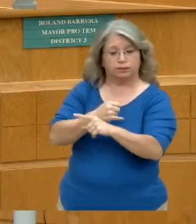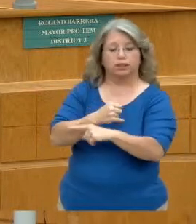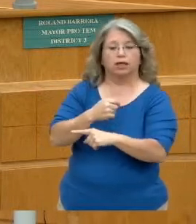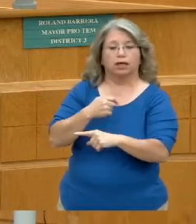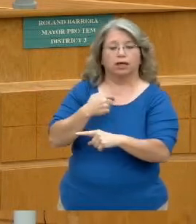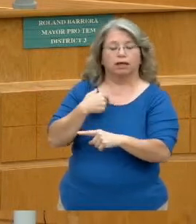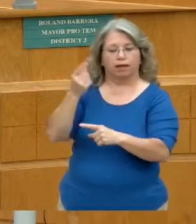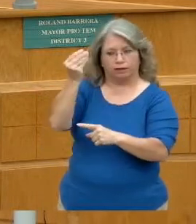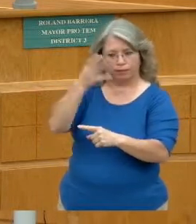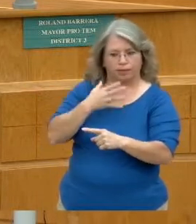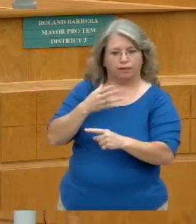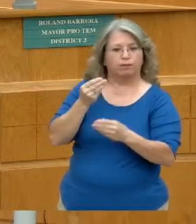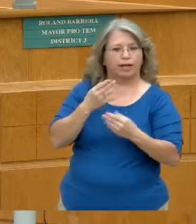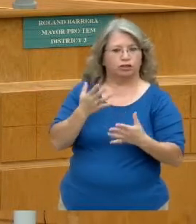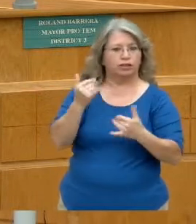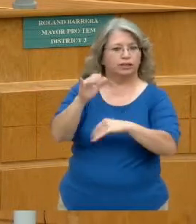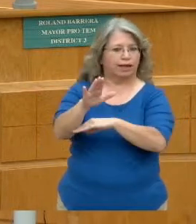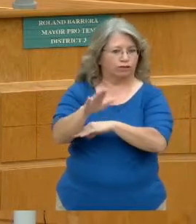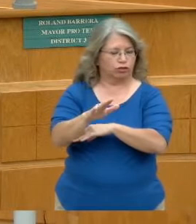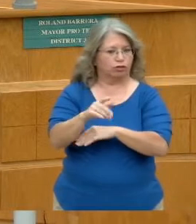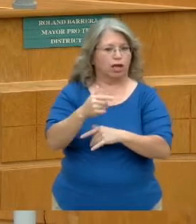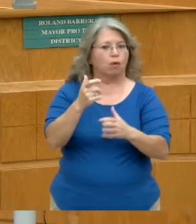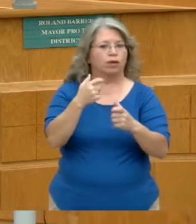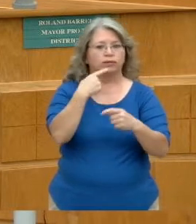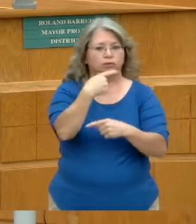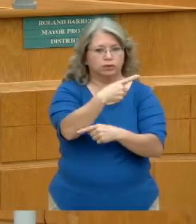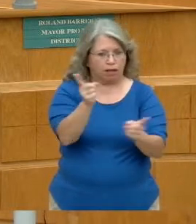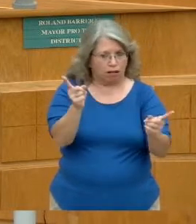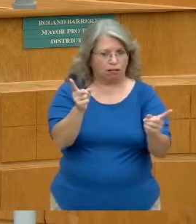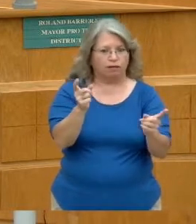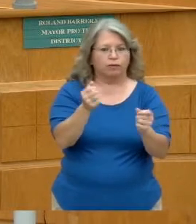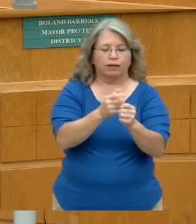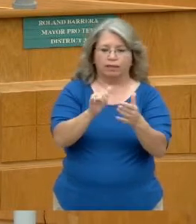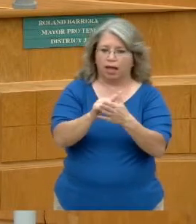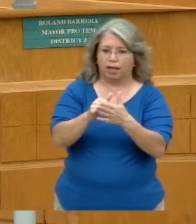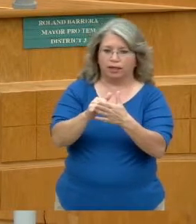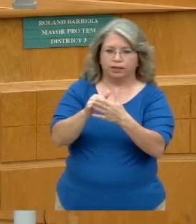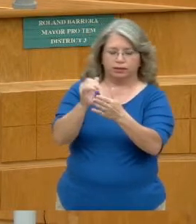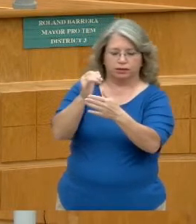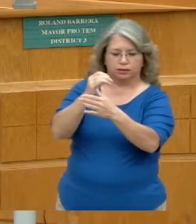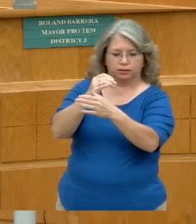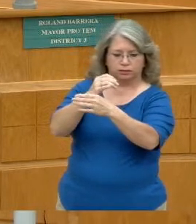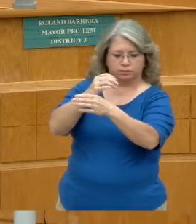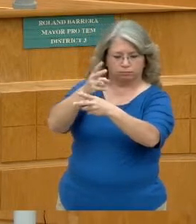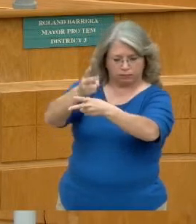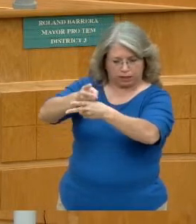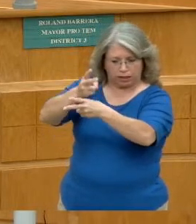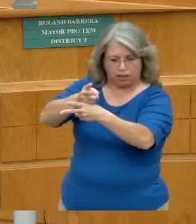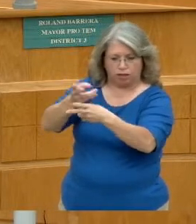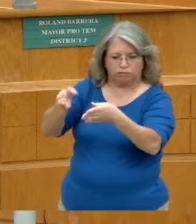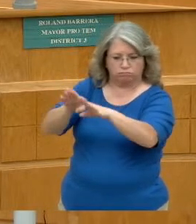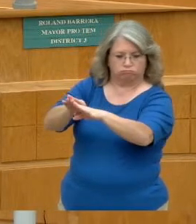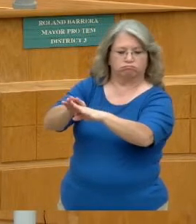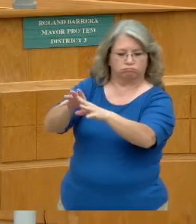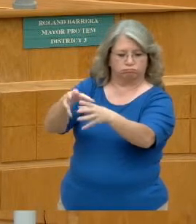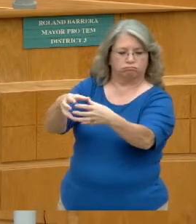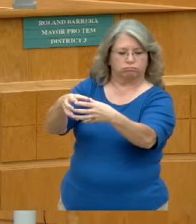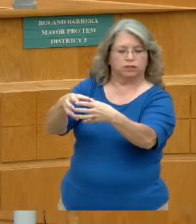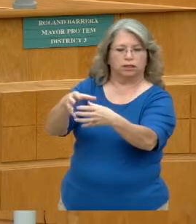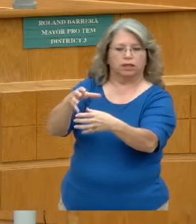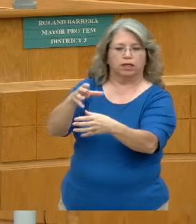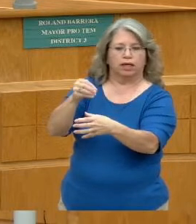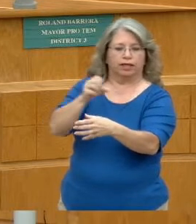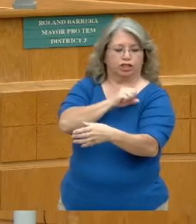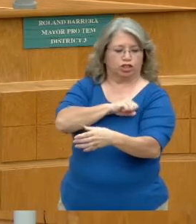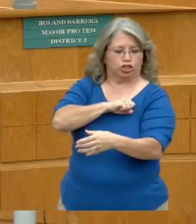situation, and I'd like to tell everybody that it is contained, and I would like to also inform that the sheriff has given me